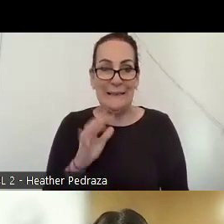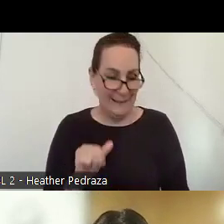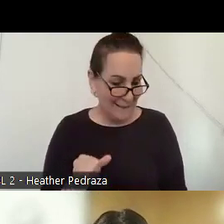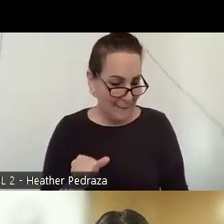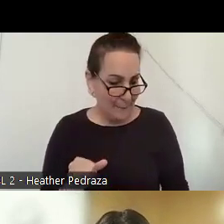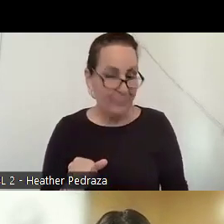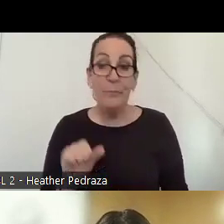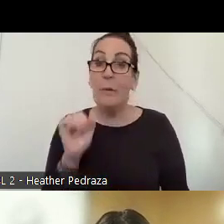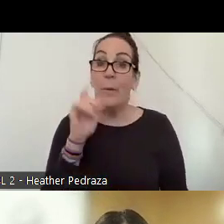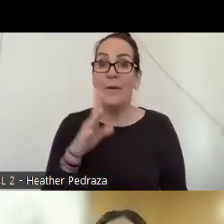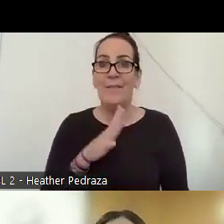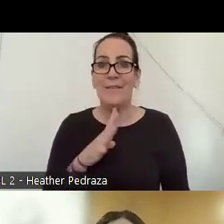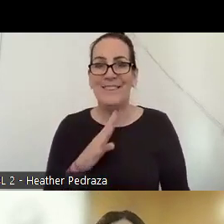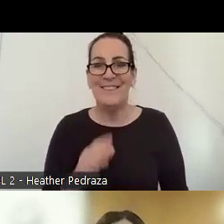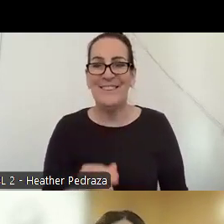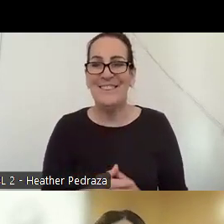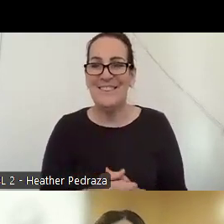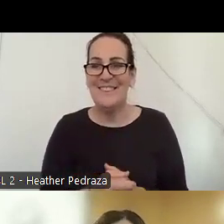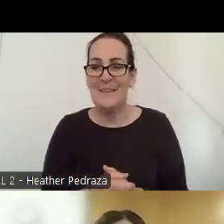All right.